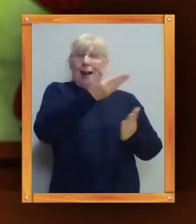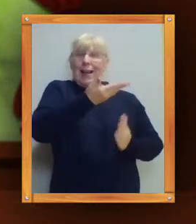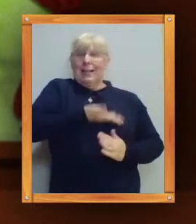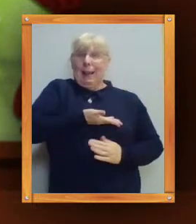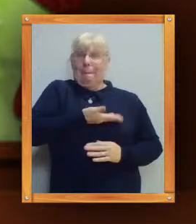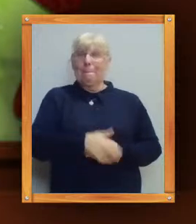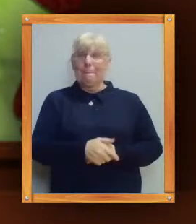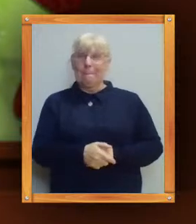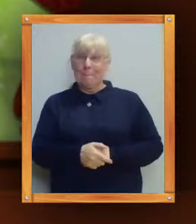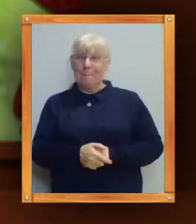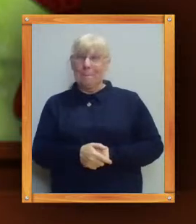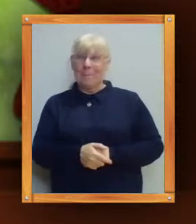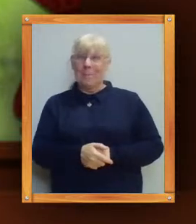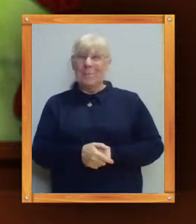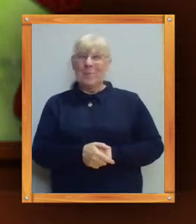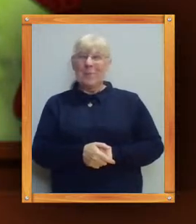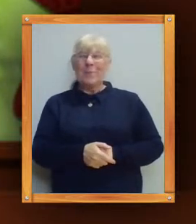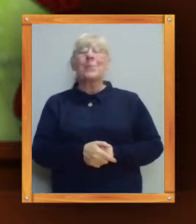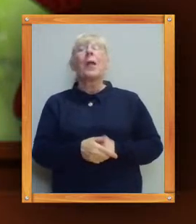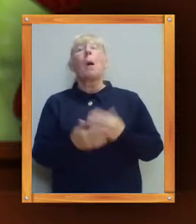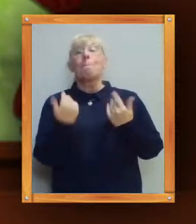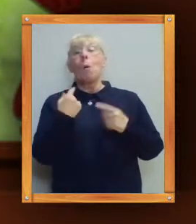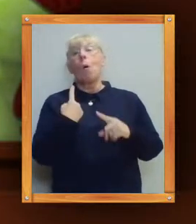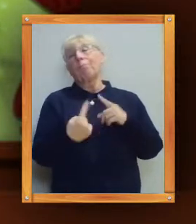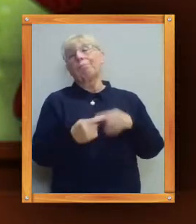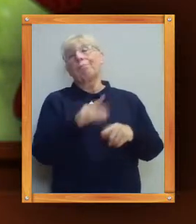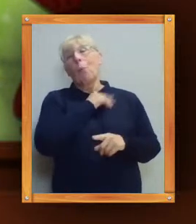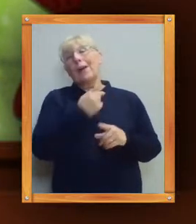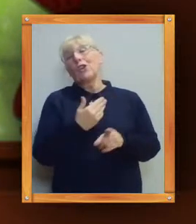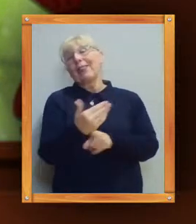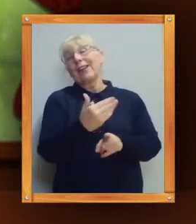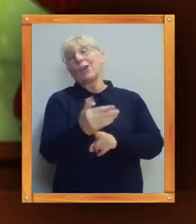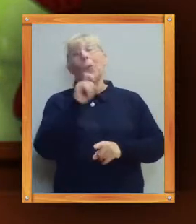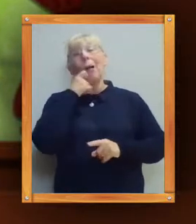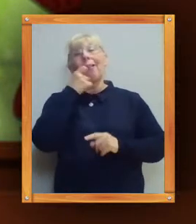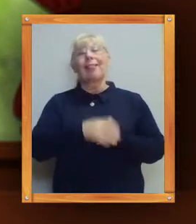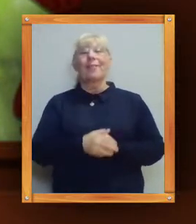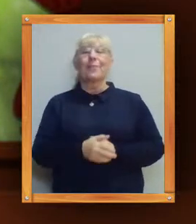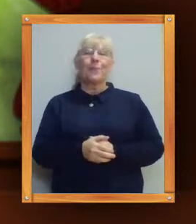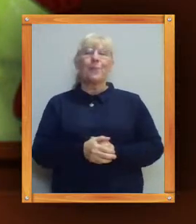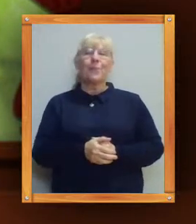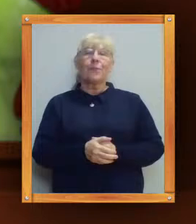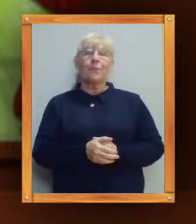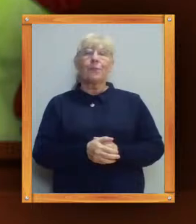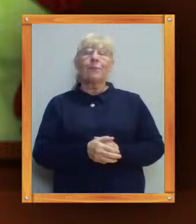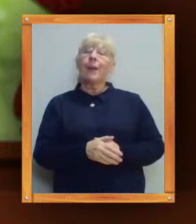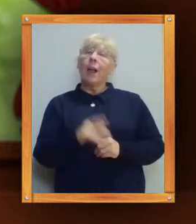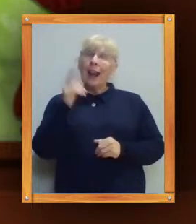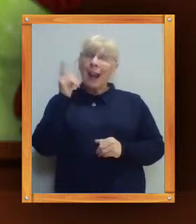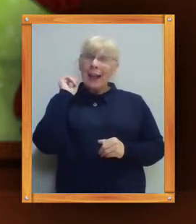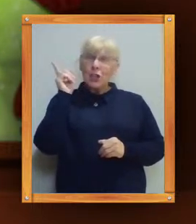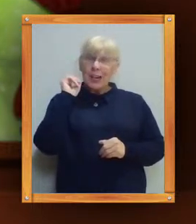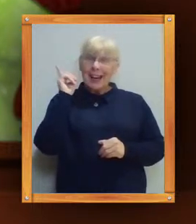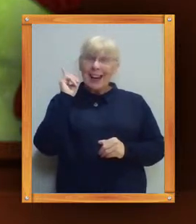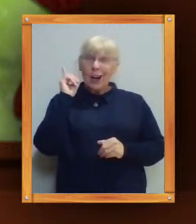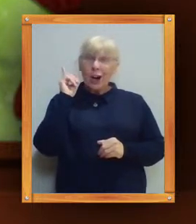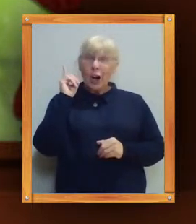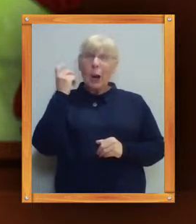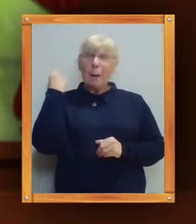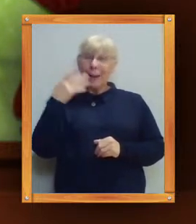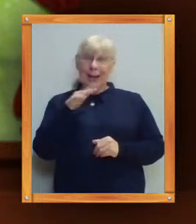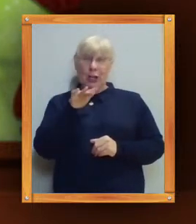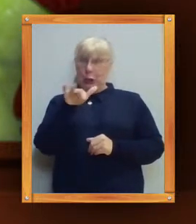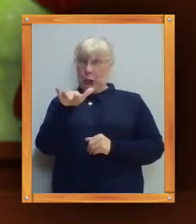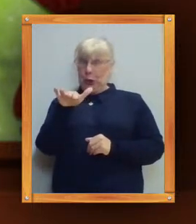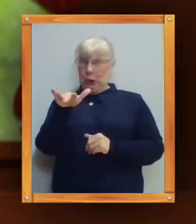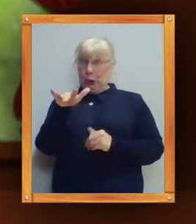on. Now, this time a year ago, when I was down here on Moores Lane, we had Mr Hullabaloo come along and